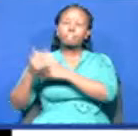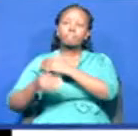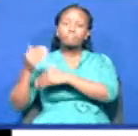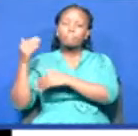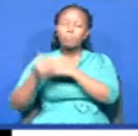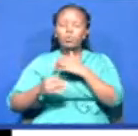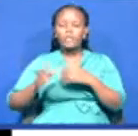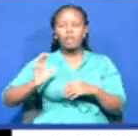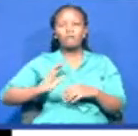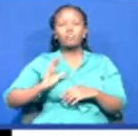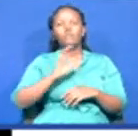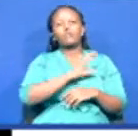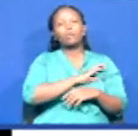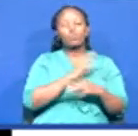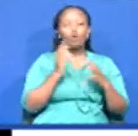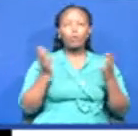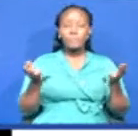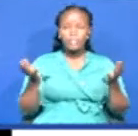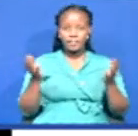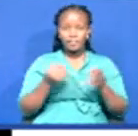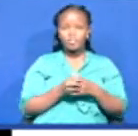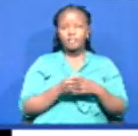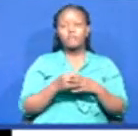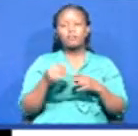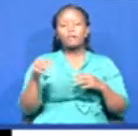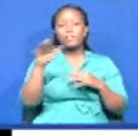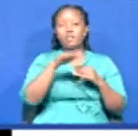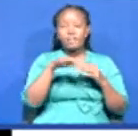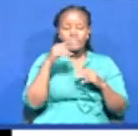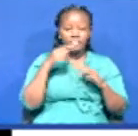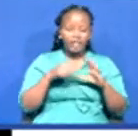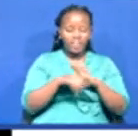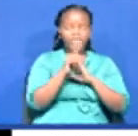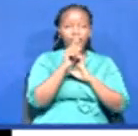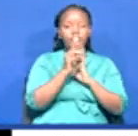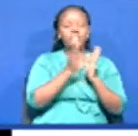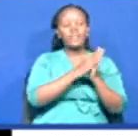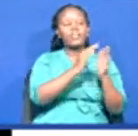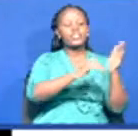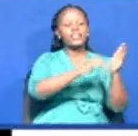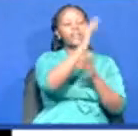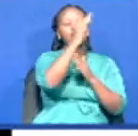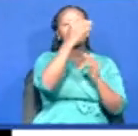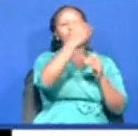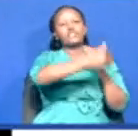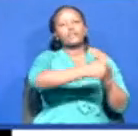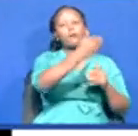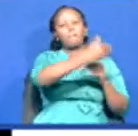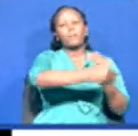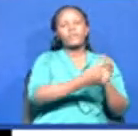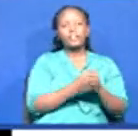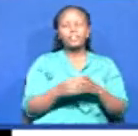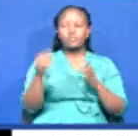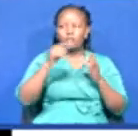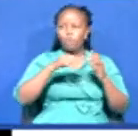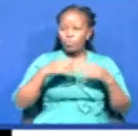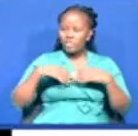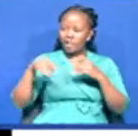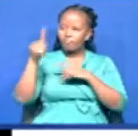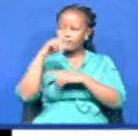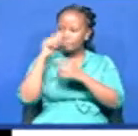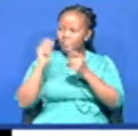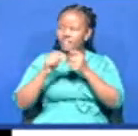committees at the entry and exit points we also have specific officers there